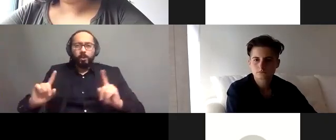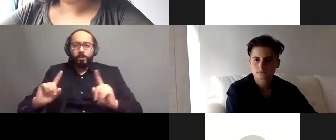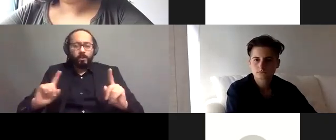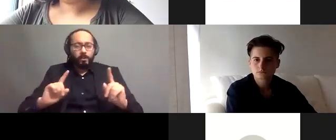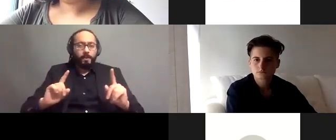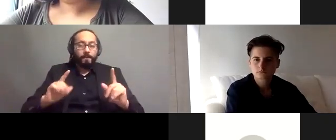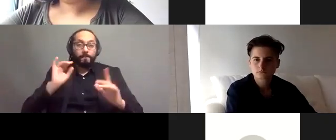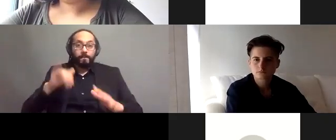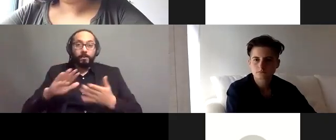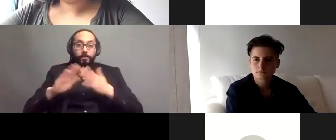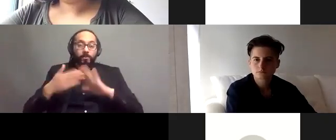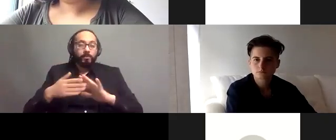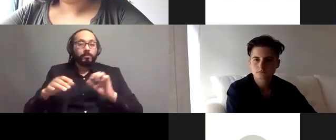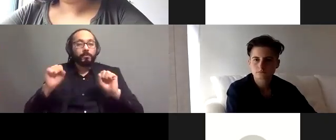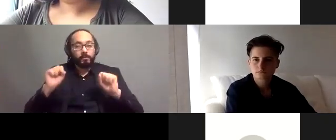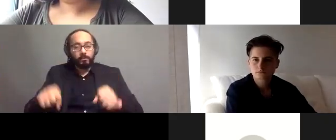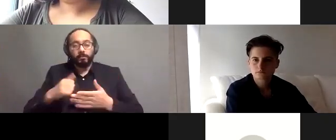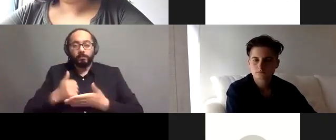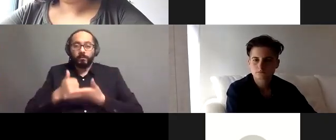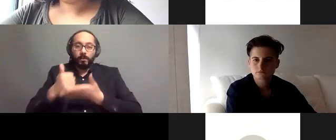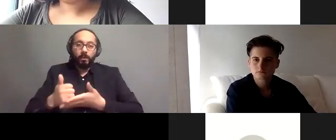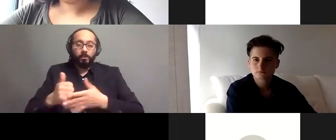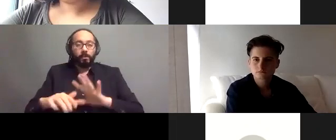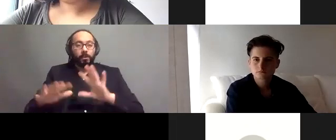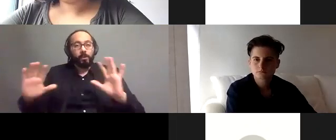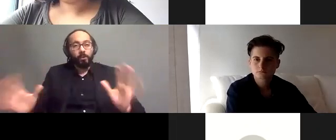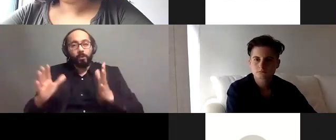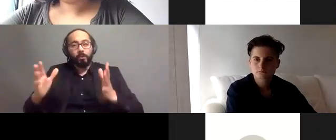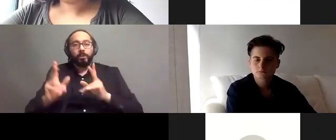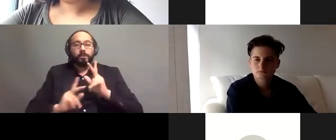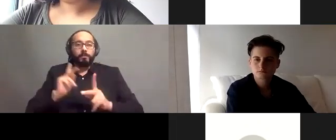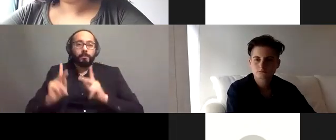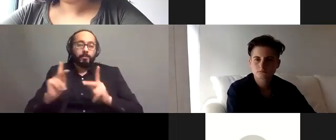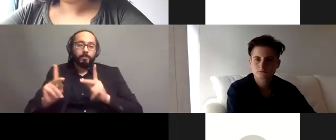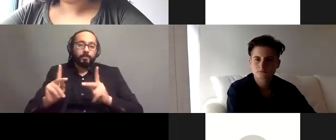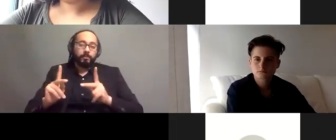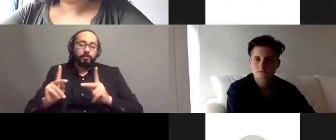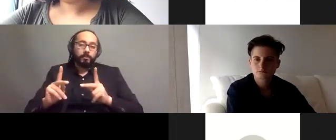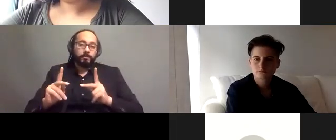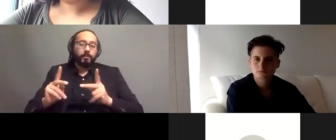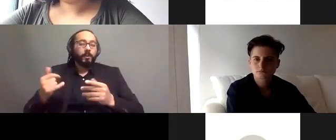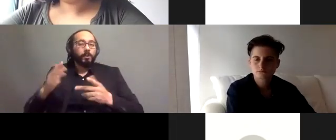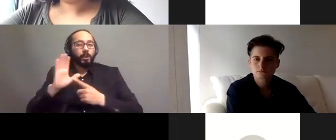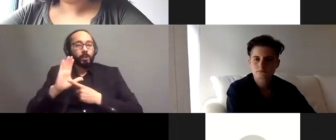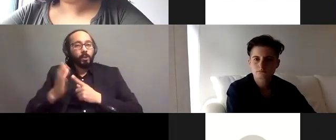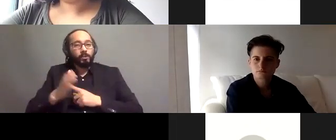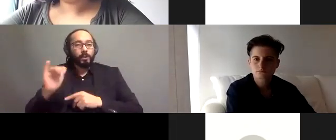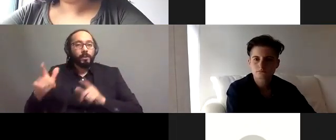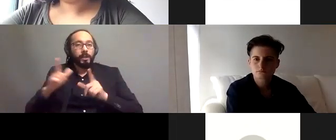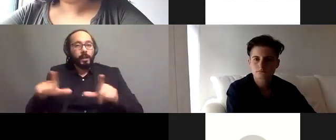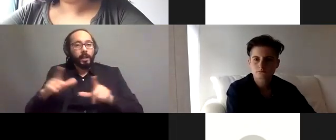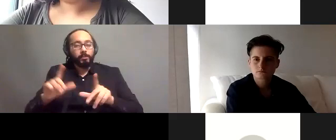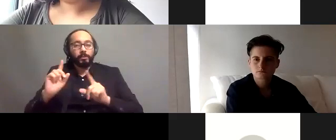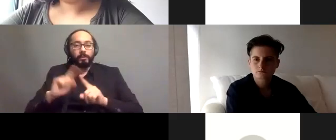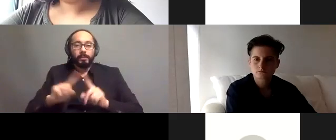communities can encourage people whose cultures, whose languages are different, to just keep on